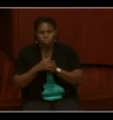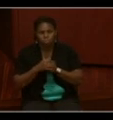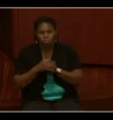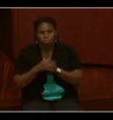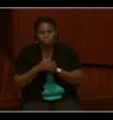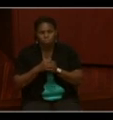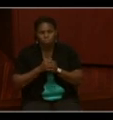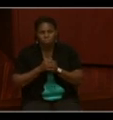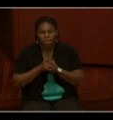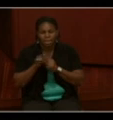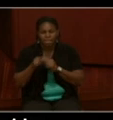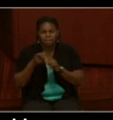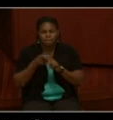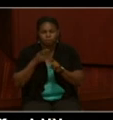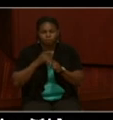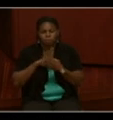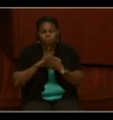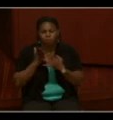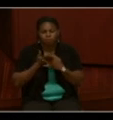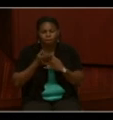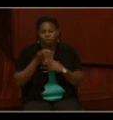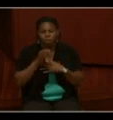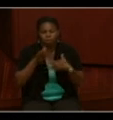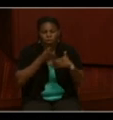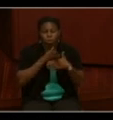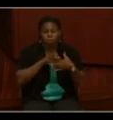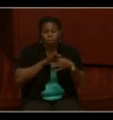And this came from the file of the partner who